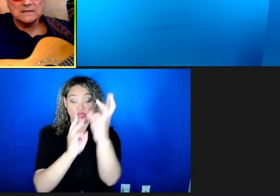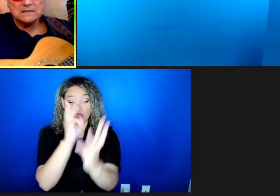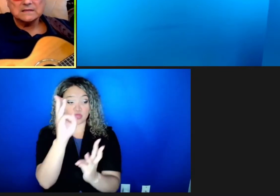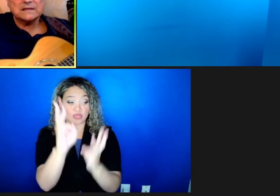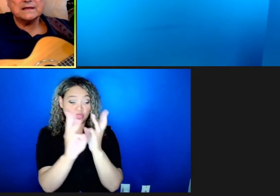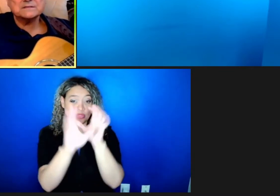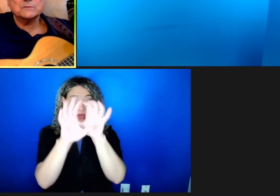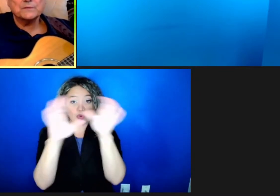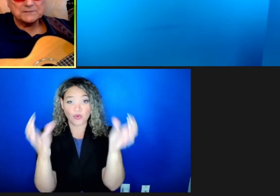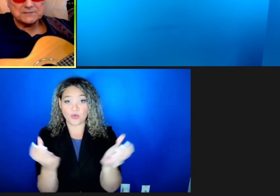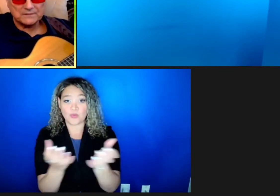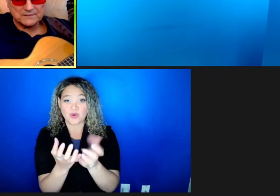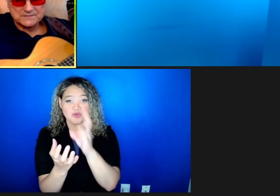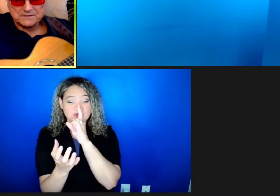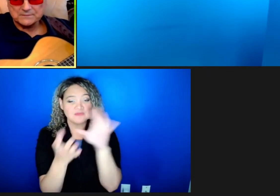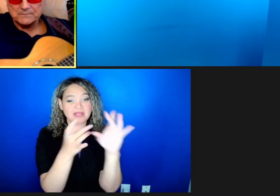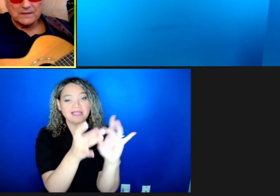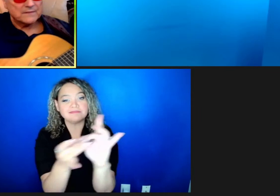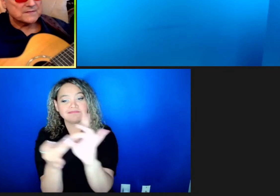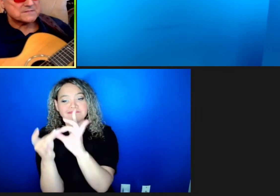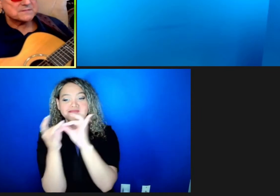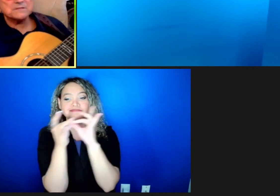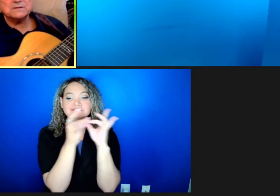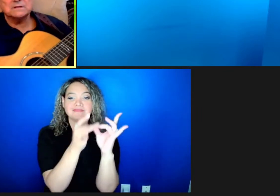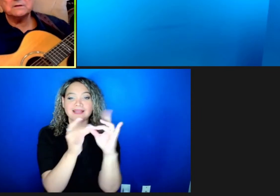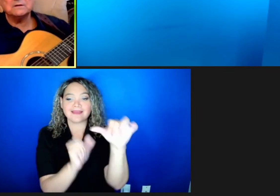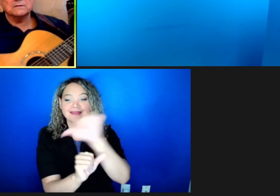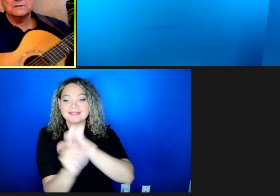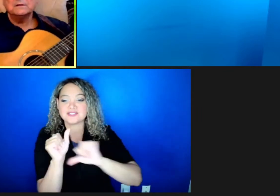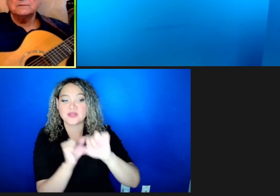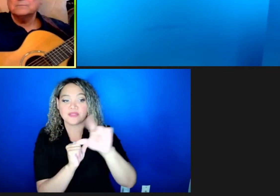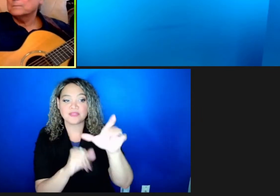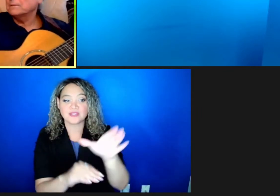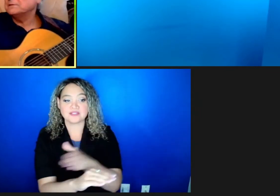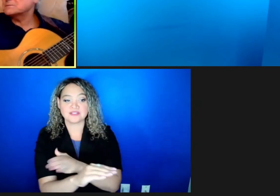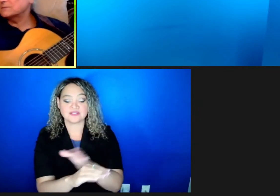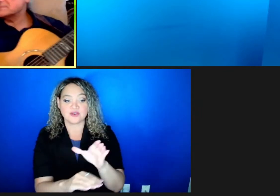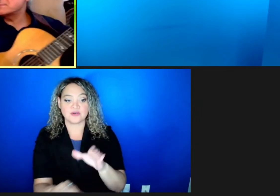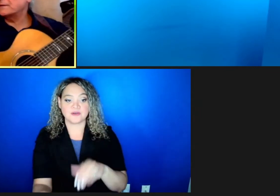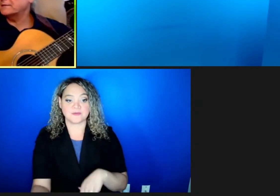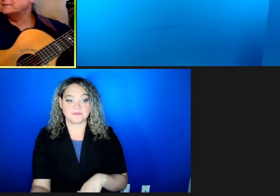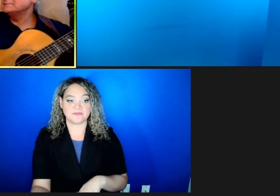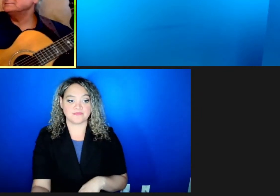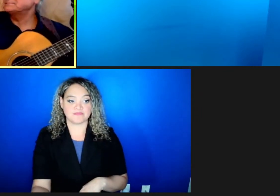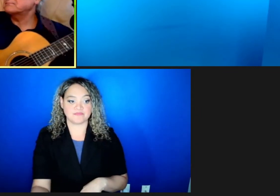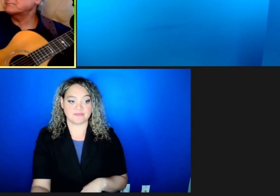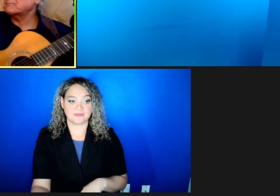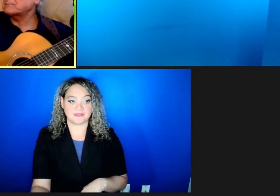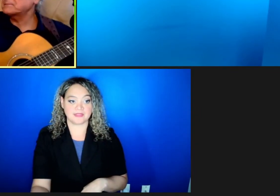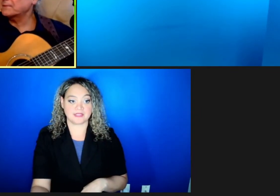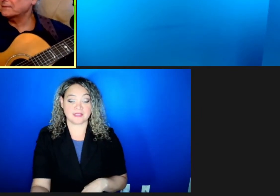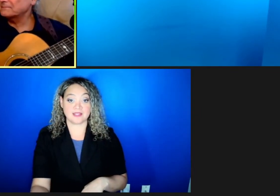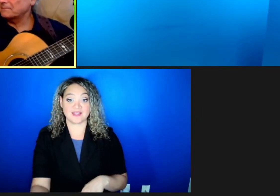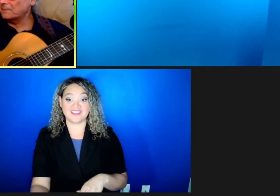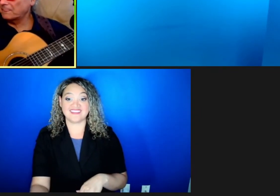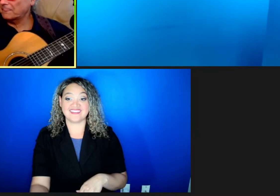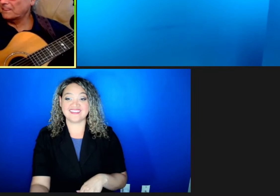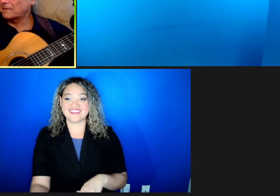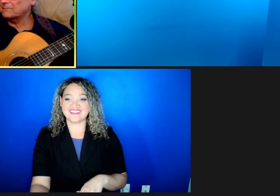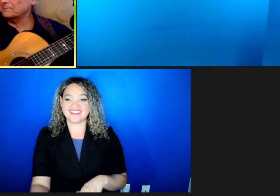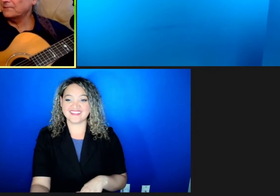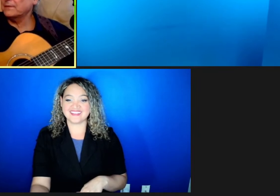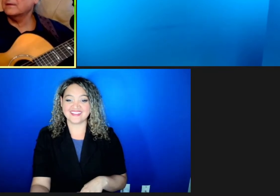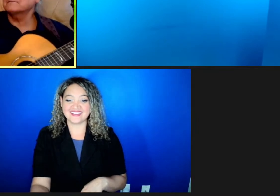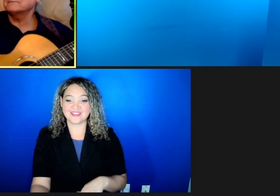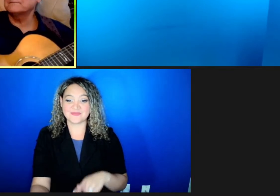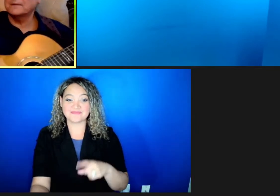really connect with each other. So this is a song called... Okay, now adjust Just your My mic here. Spirit. I moved the mic towards you,